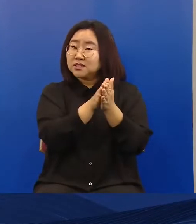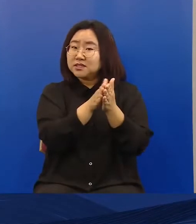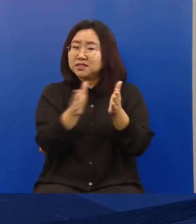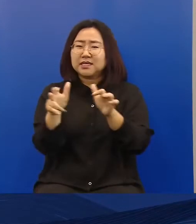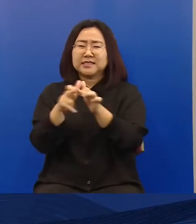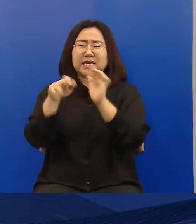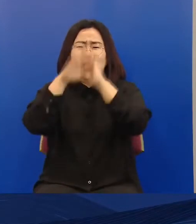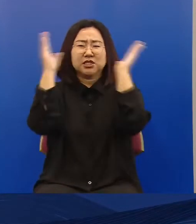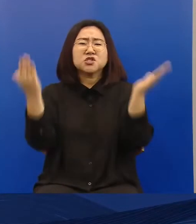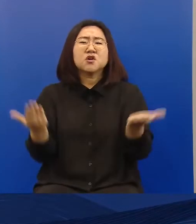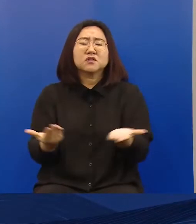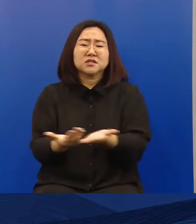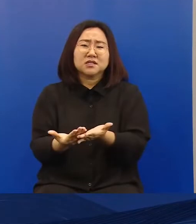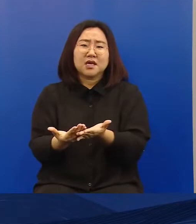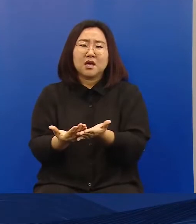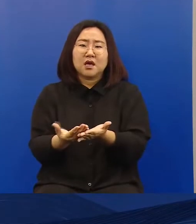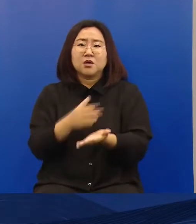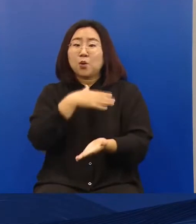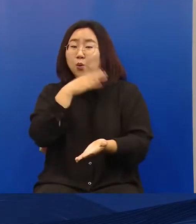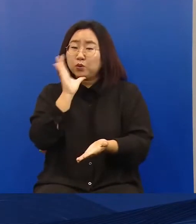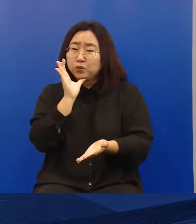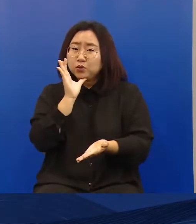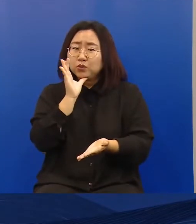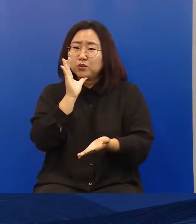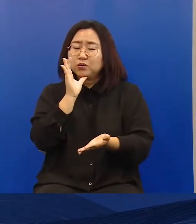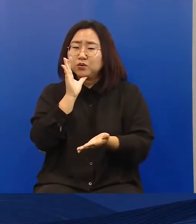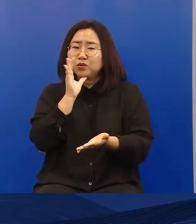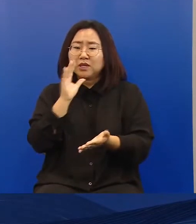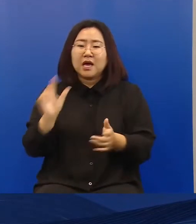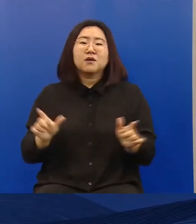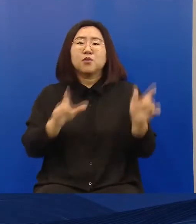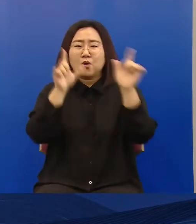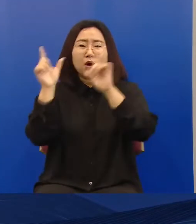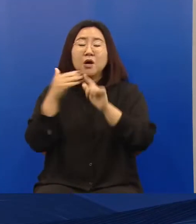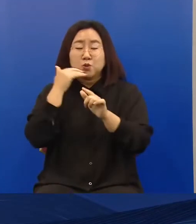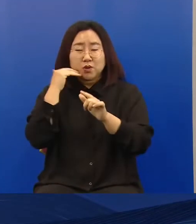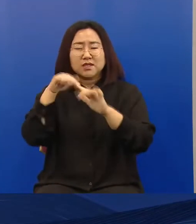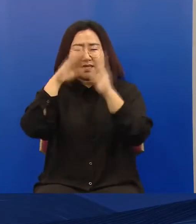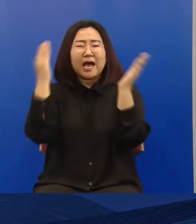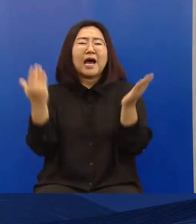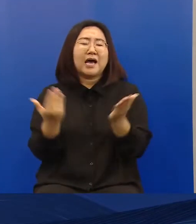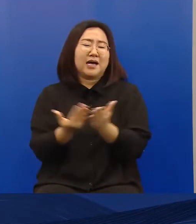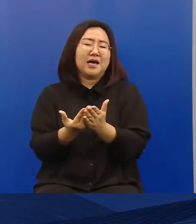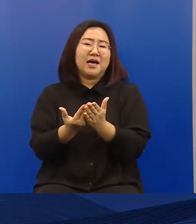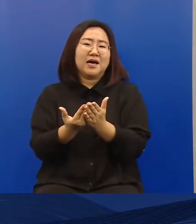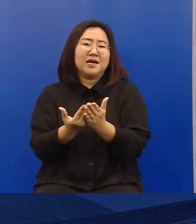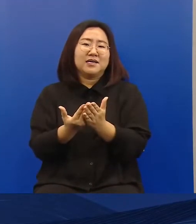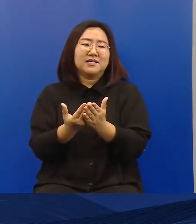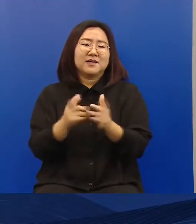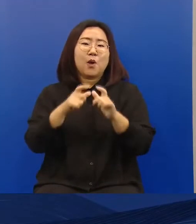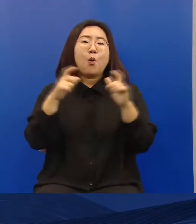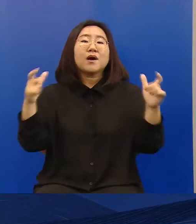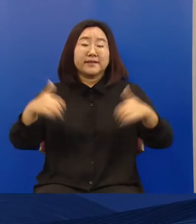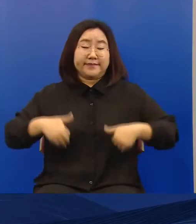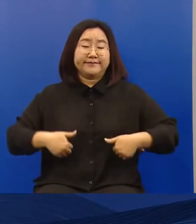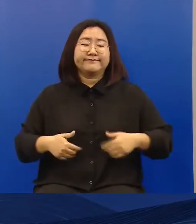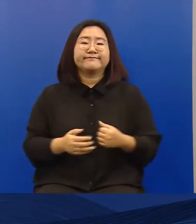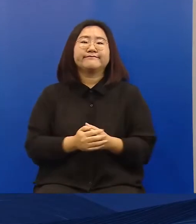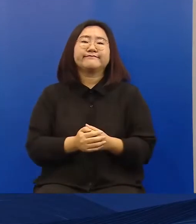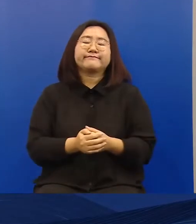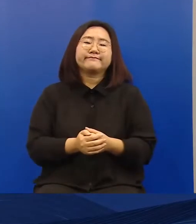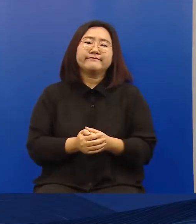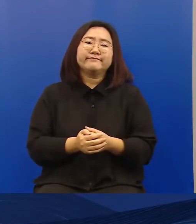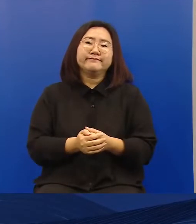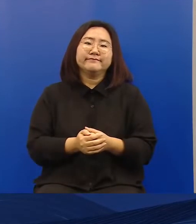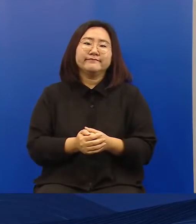So we can start from a welfare for older persons, and we can expand that welfare ideas